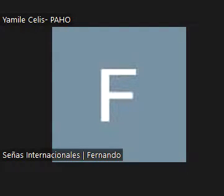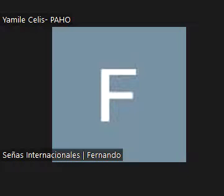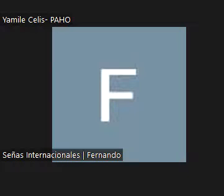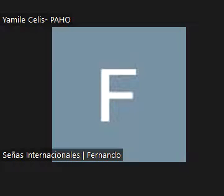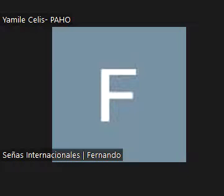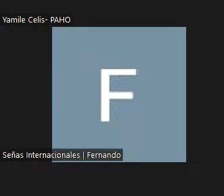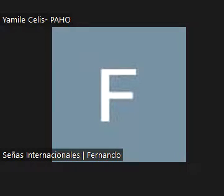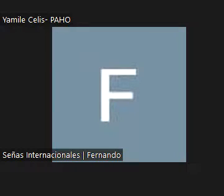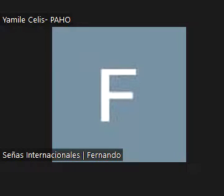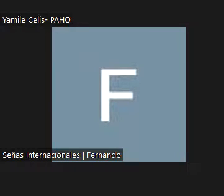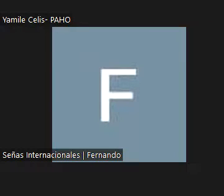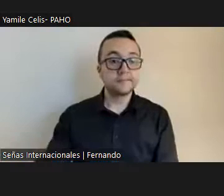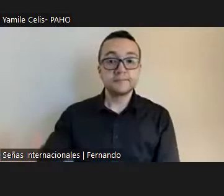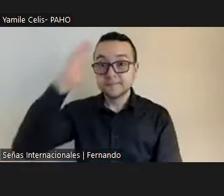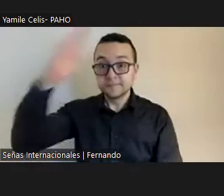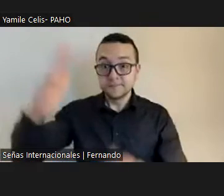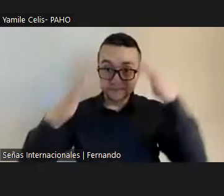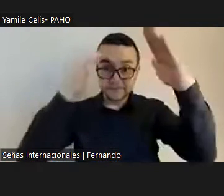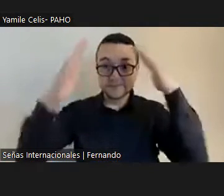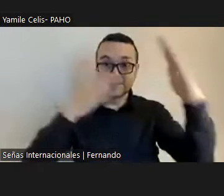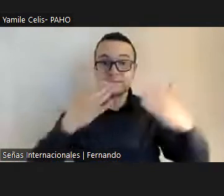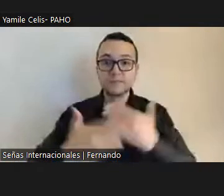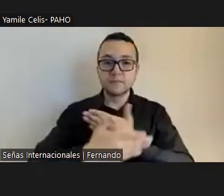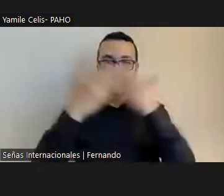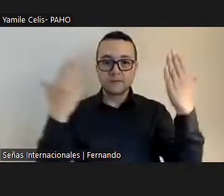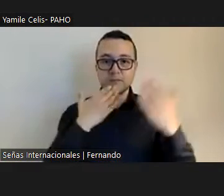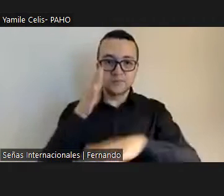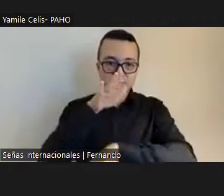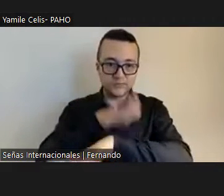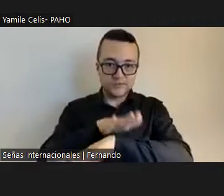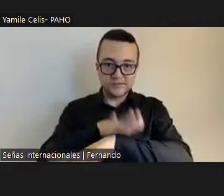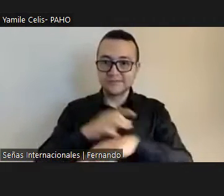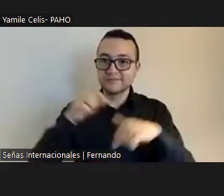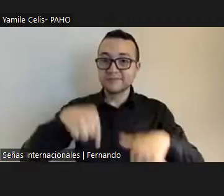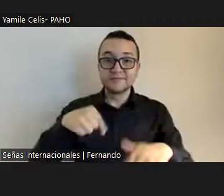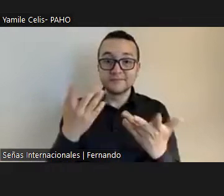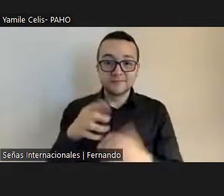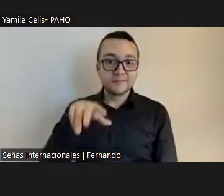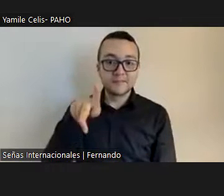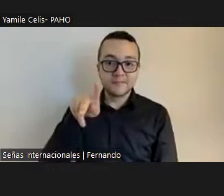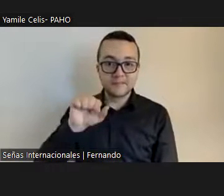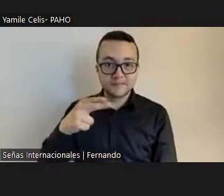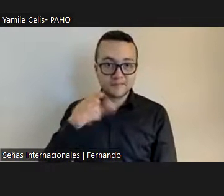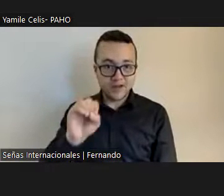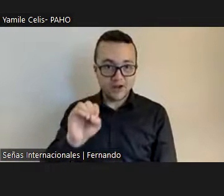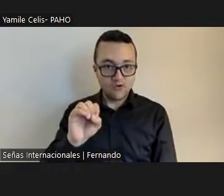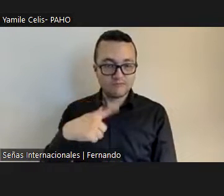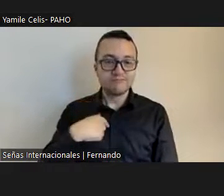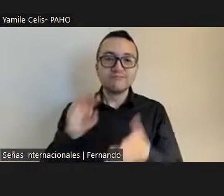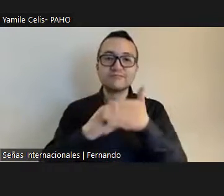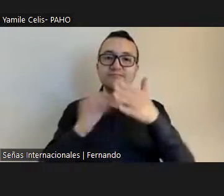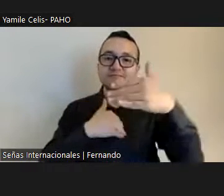Muy buenos días, muy buenas tardes. Desde la Organización Good morning Panamericana and good evening from the Pan American Health Organization